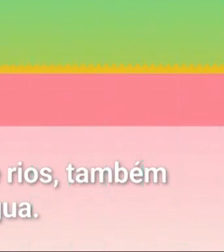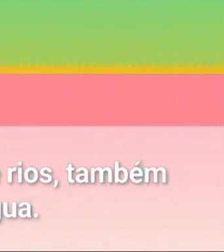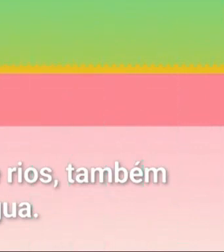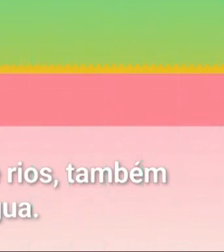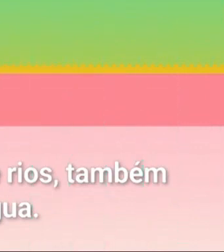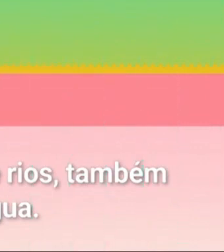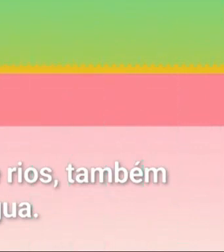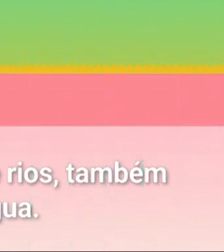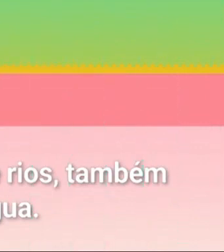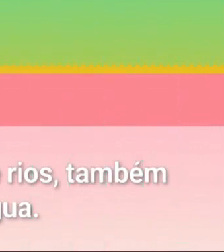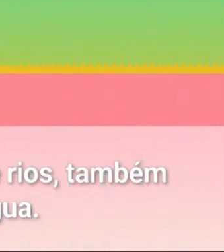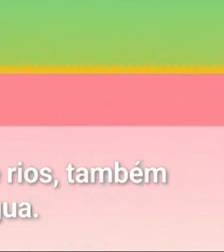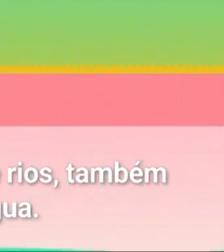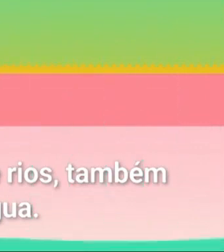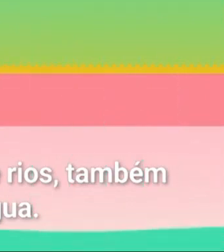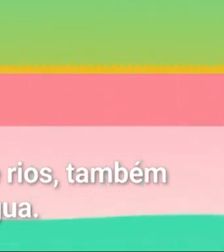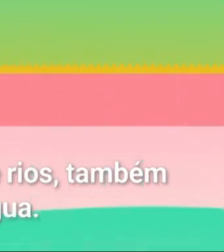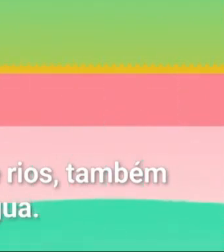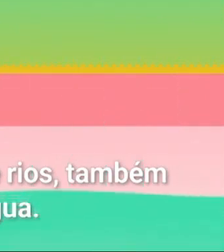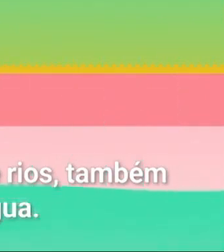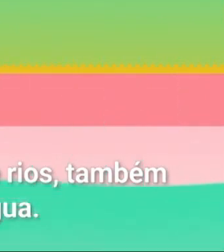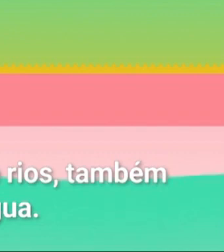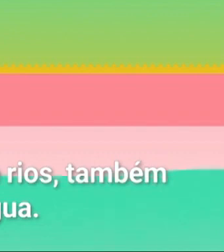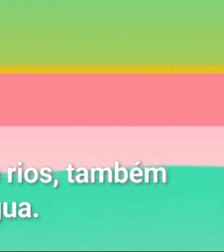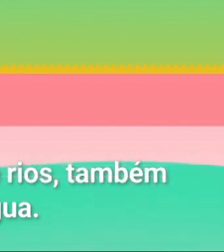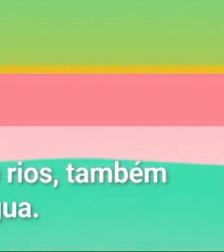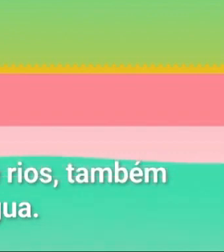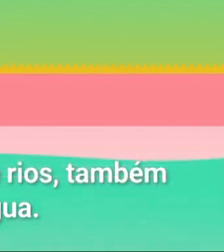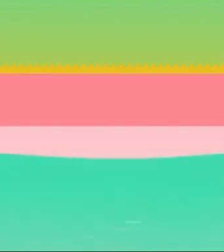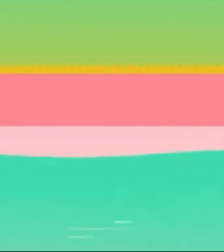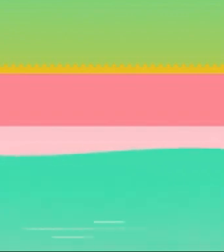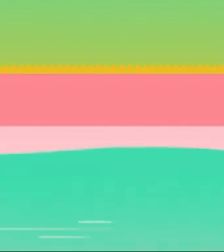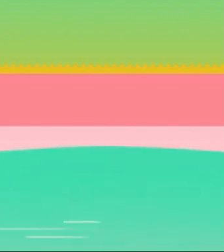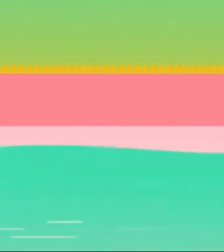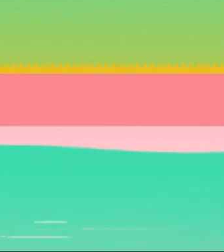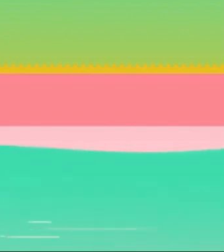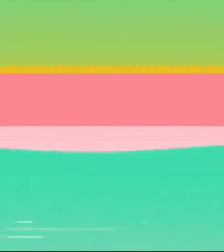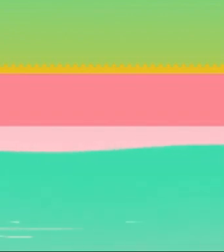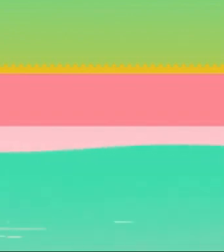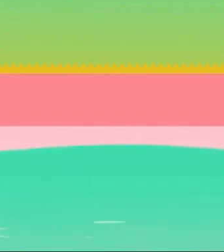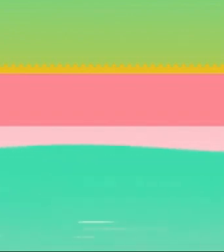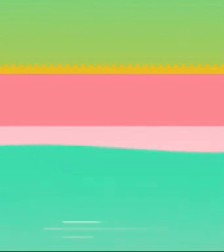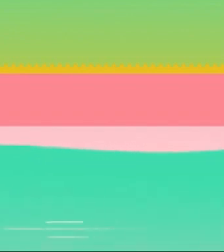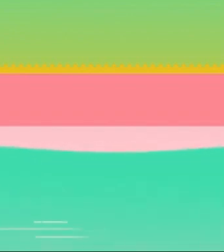lakes and rivers healthy, then we're also protecting our water supplies.